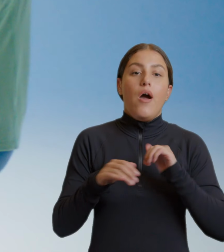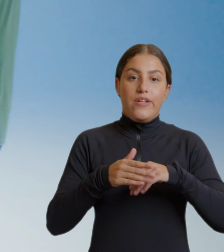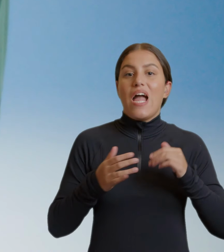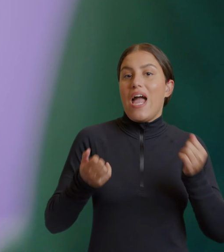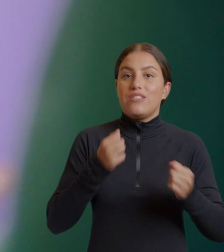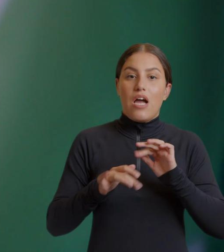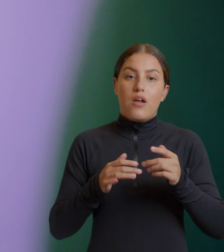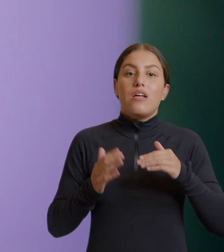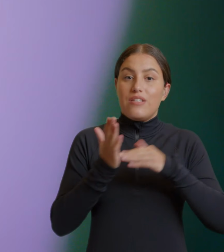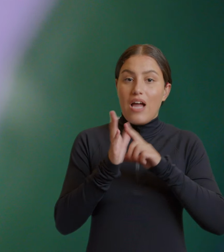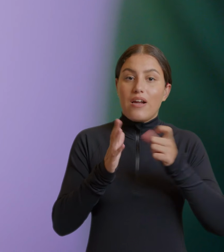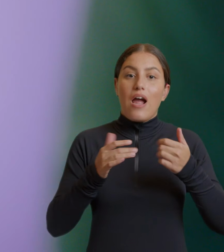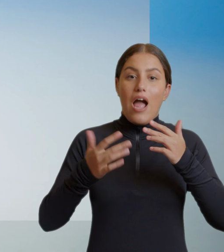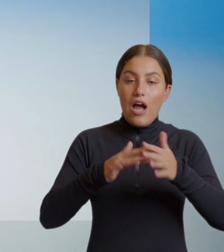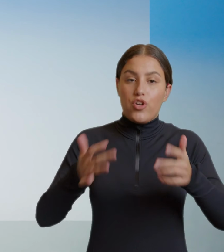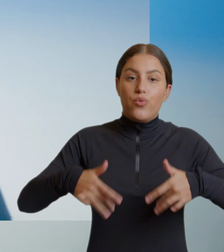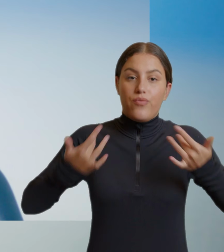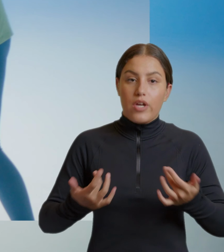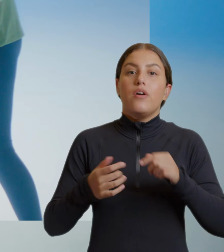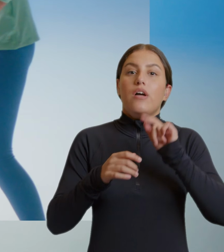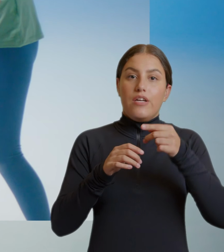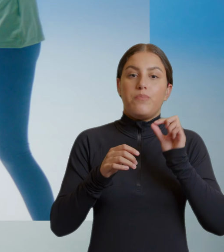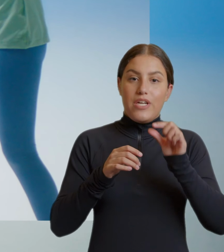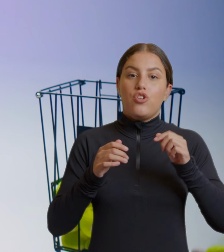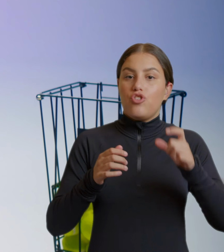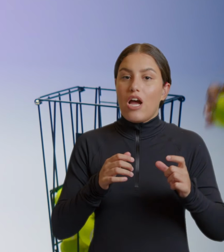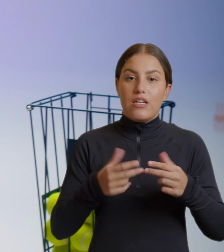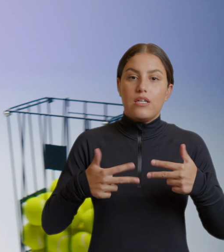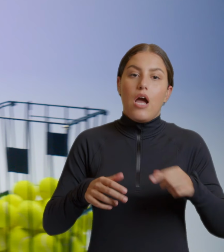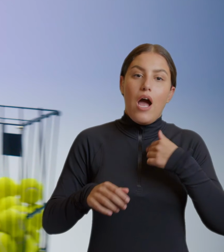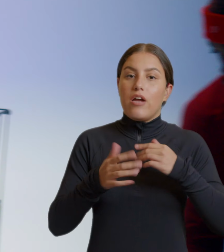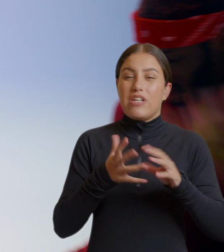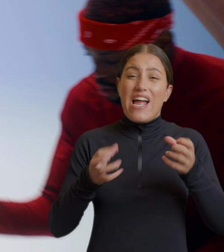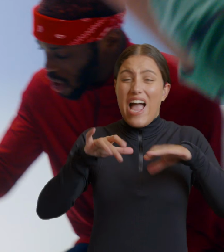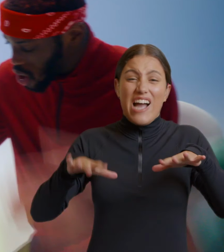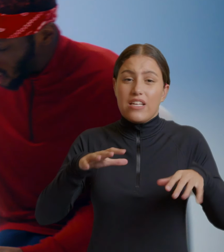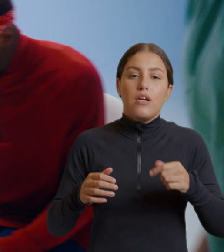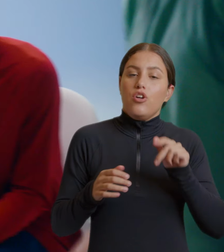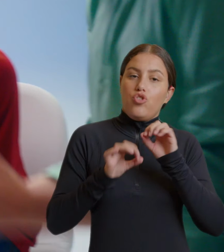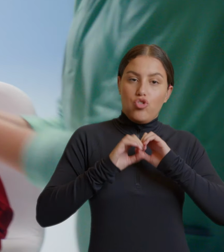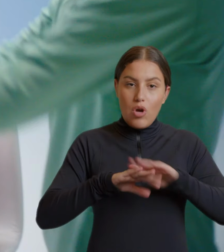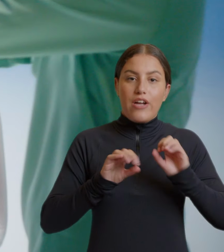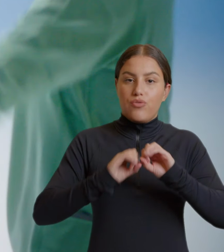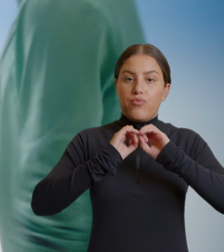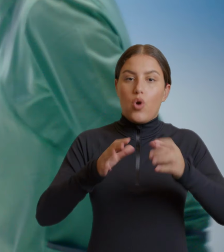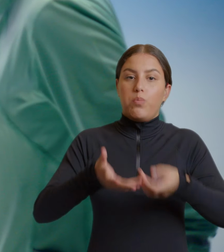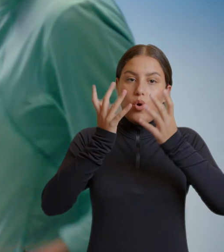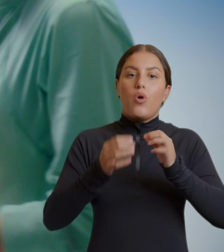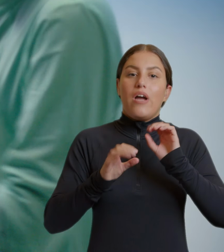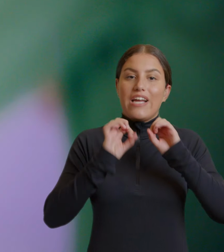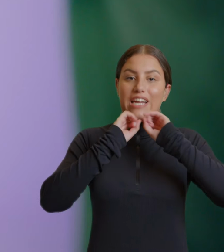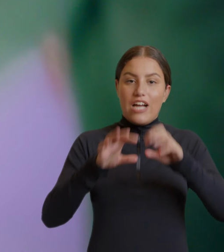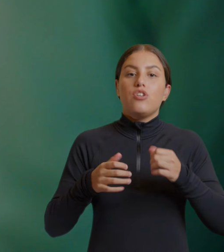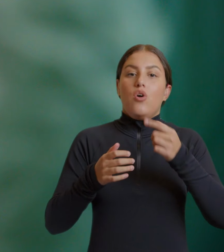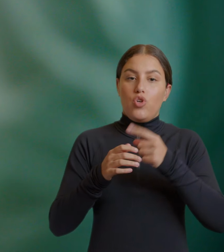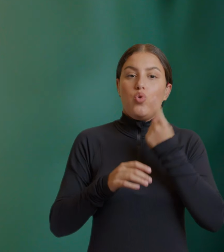the other. Let's maybe try to involve the floor in our exercise as well. Zac, how do you feel? It's a bit challenging, but getting the